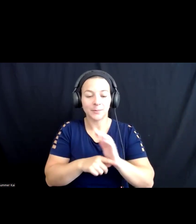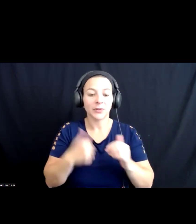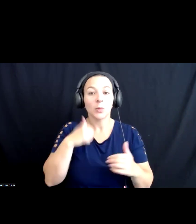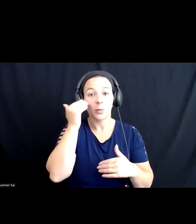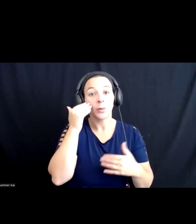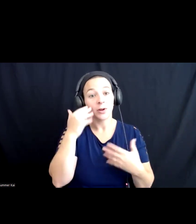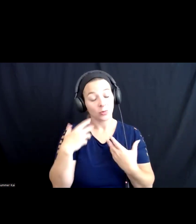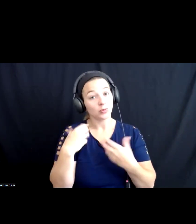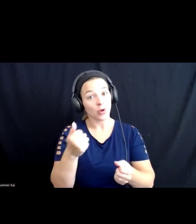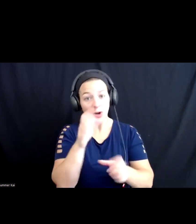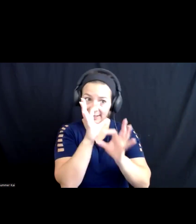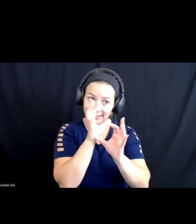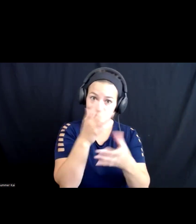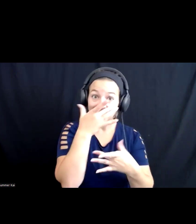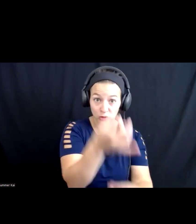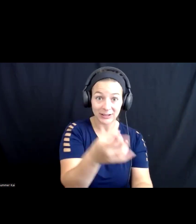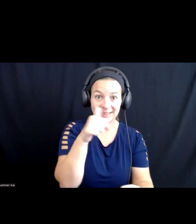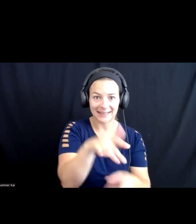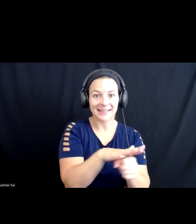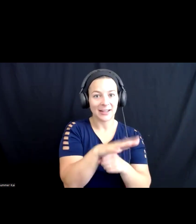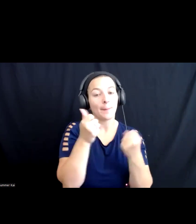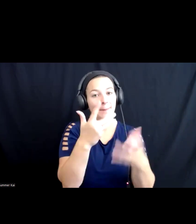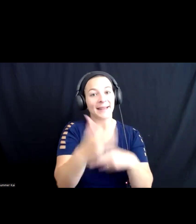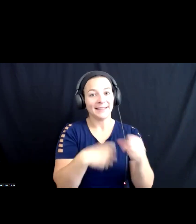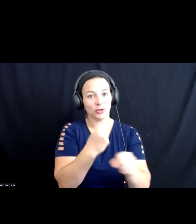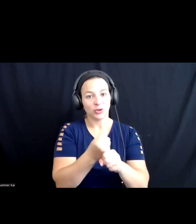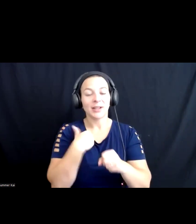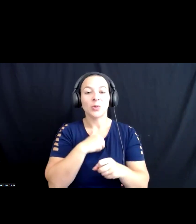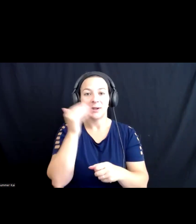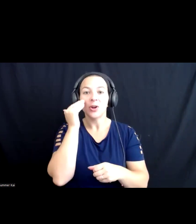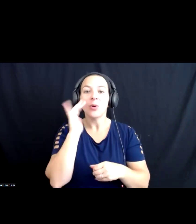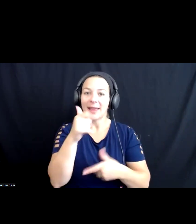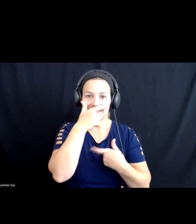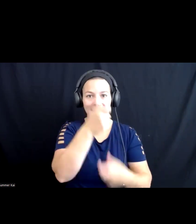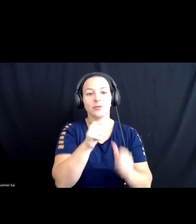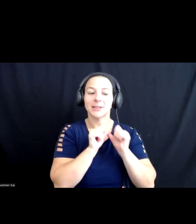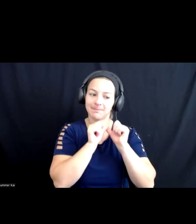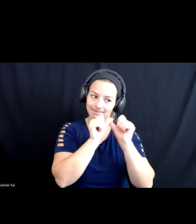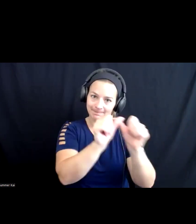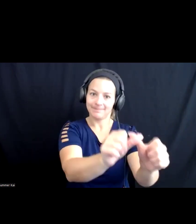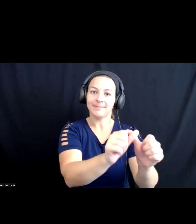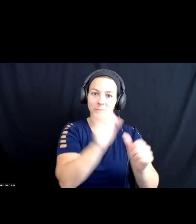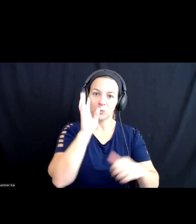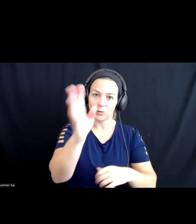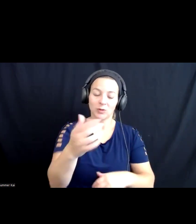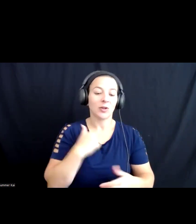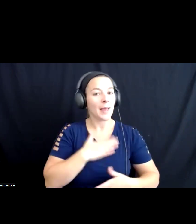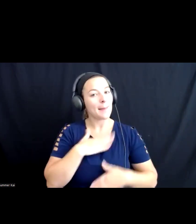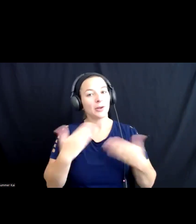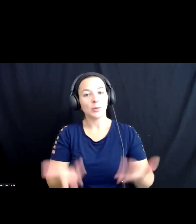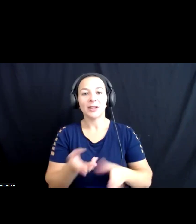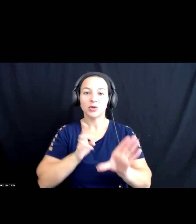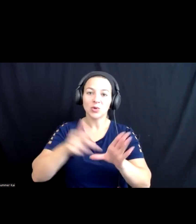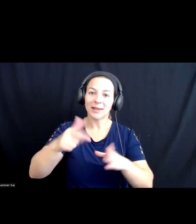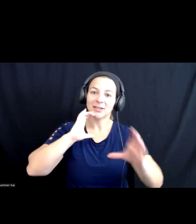strong interest in this area for many years, and we know that that continues. So glad to be here, part of the conversation.